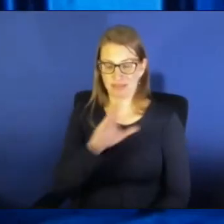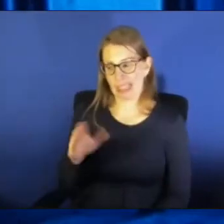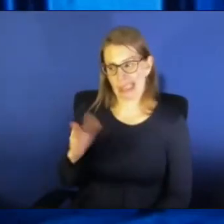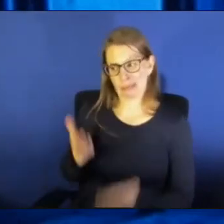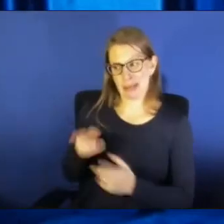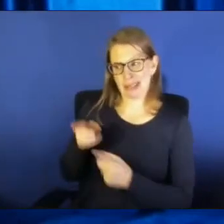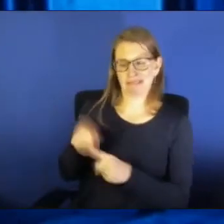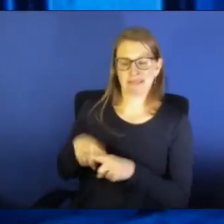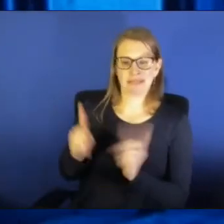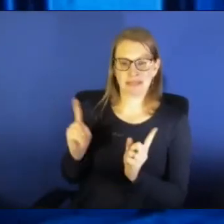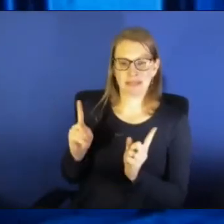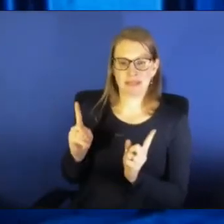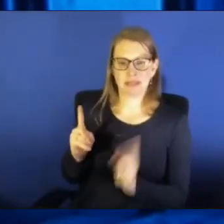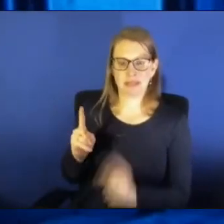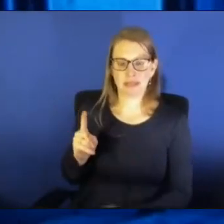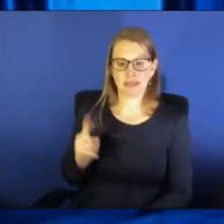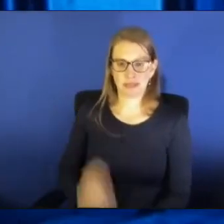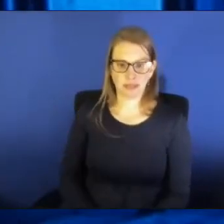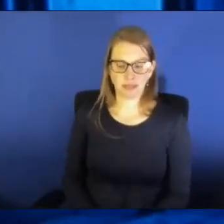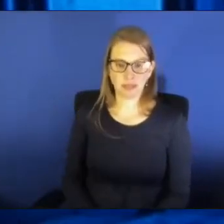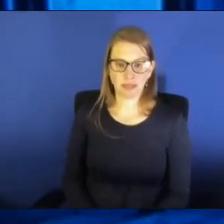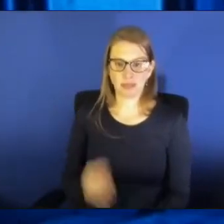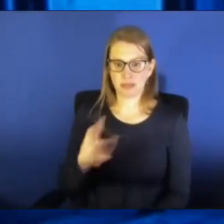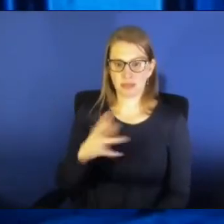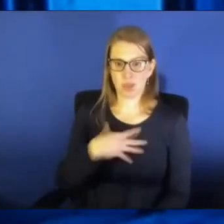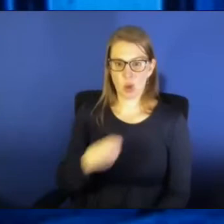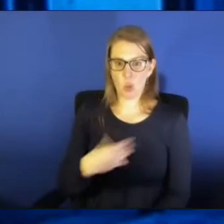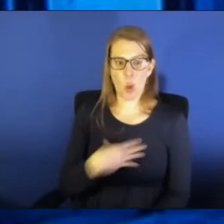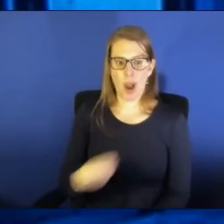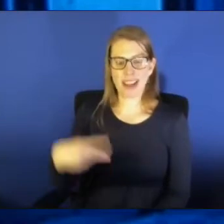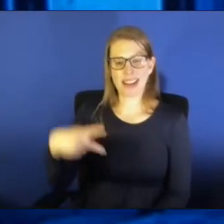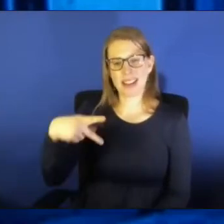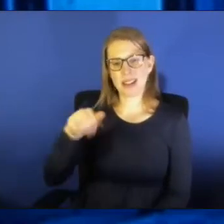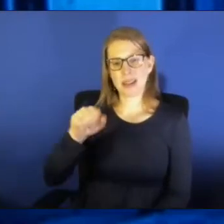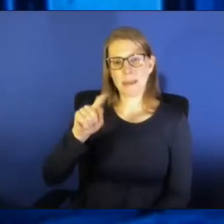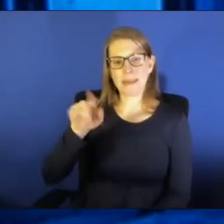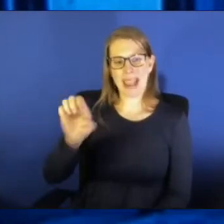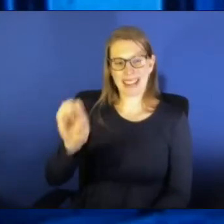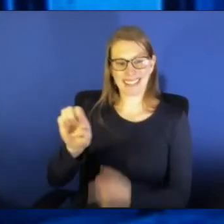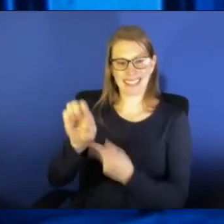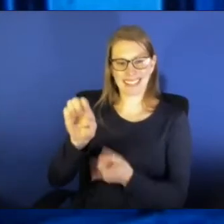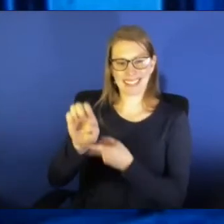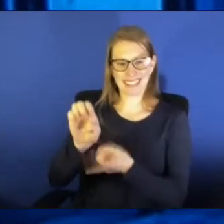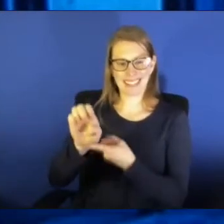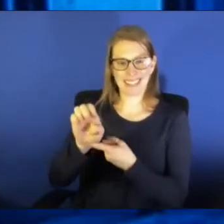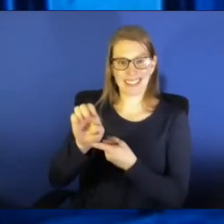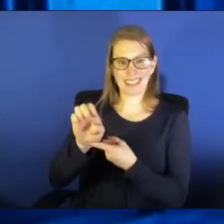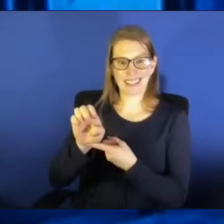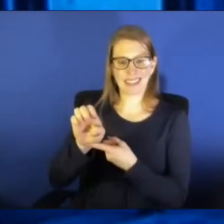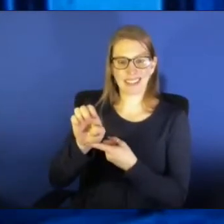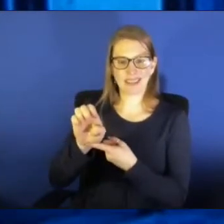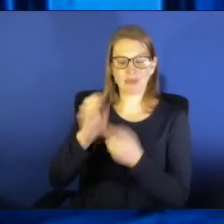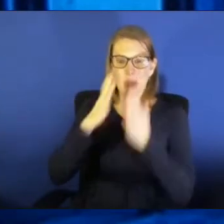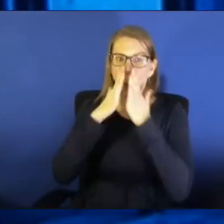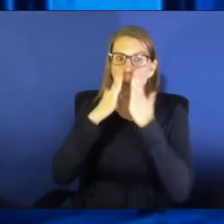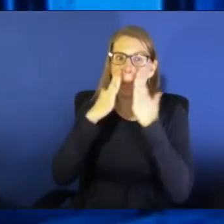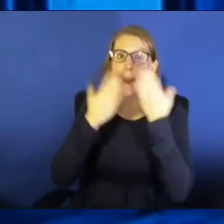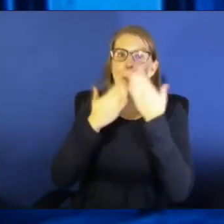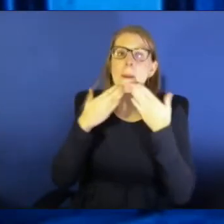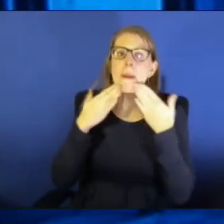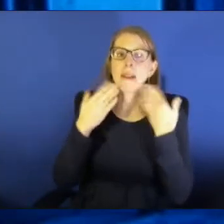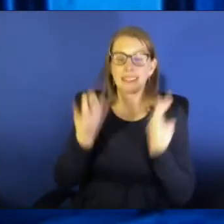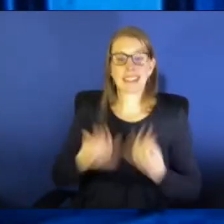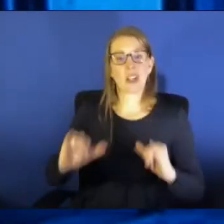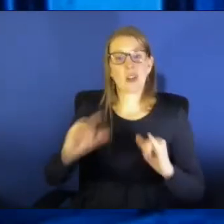zinc oxide. It's like this white paste that you put over your face to prevent sunburns, and those are still really good agents